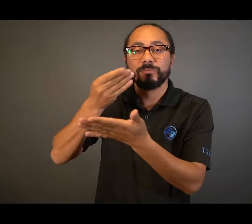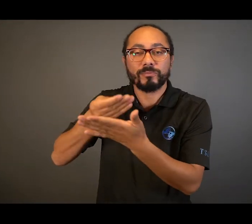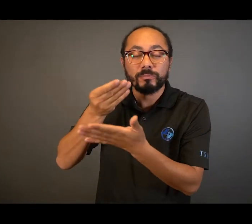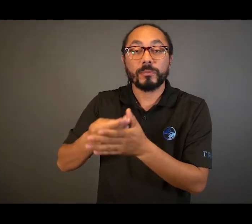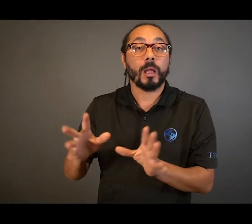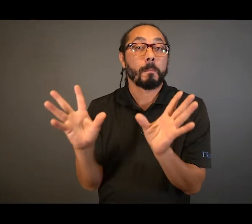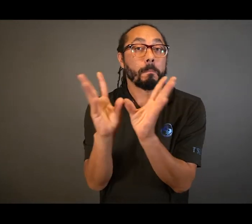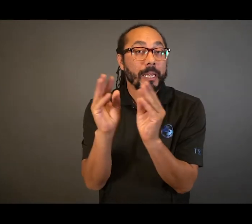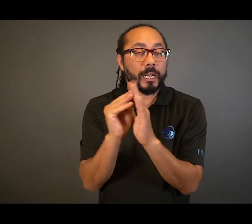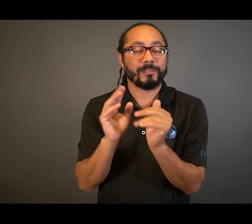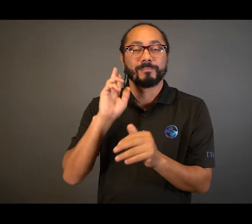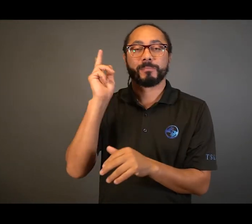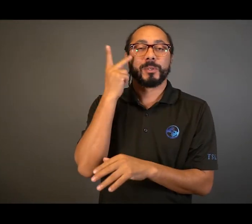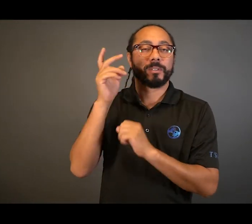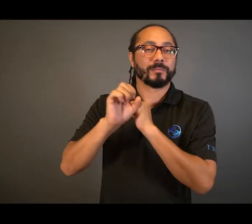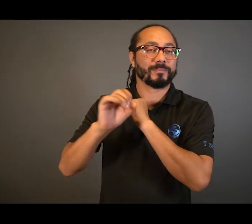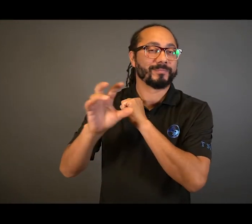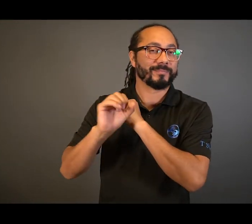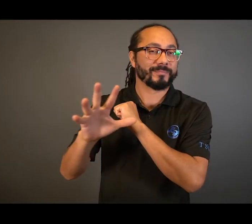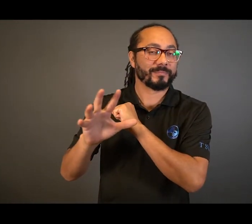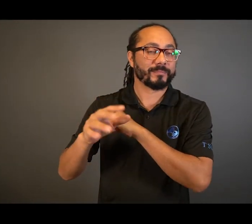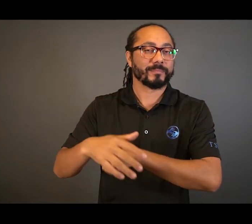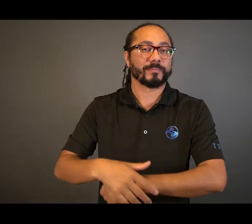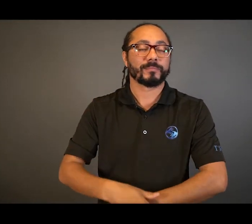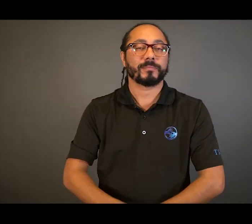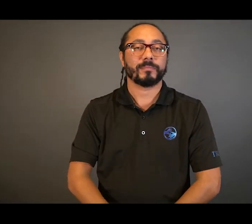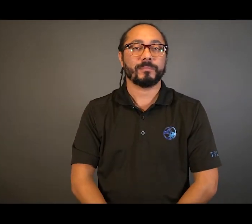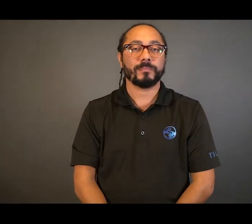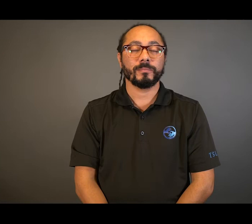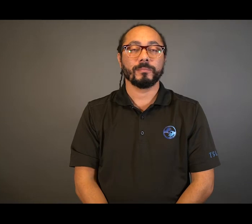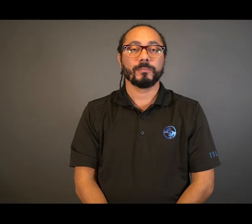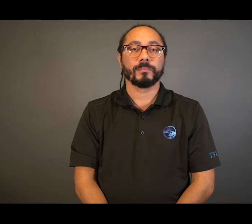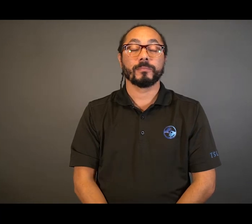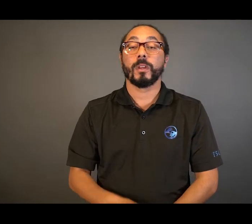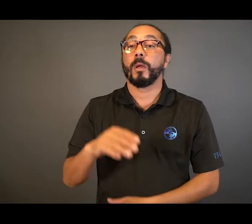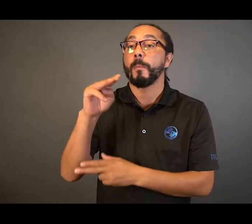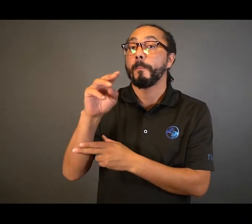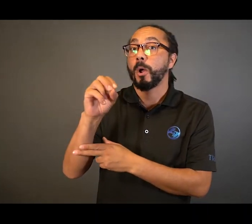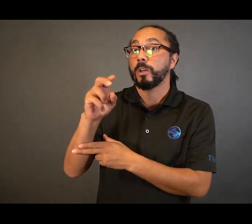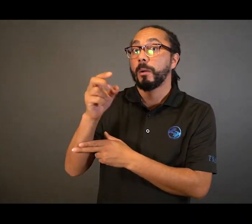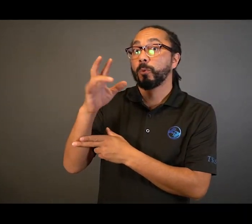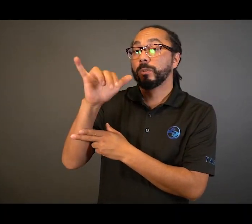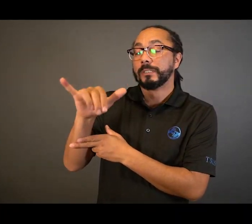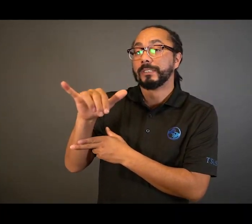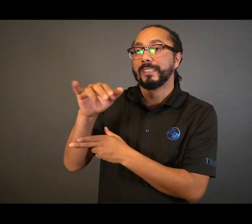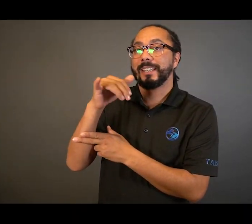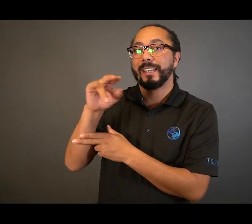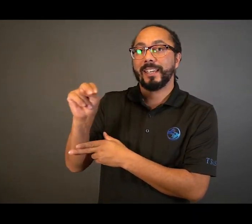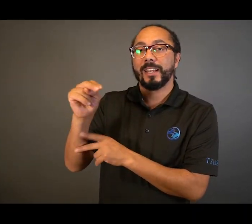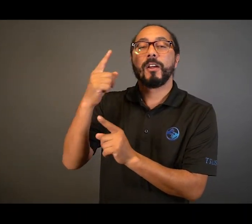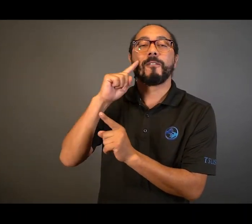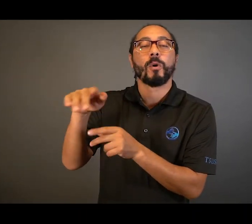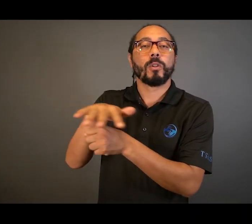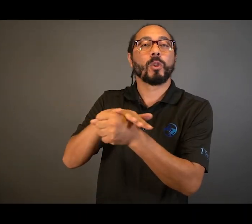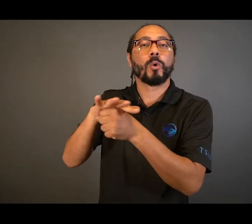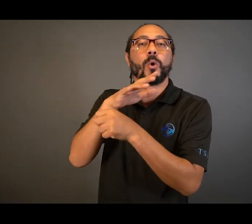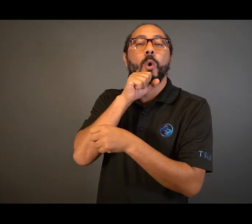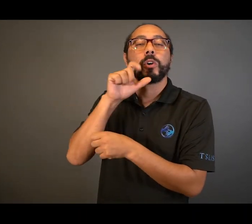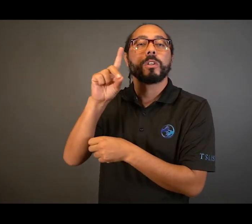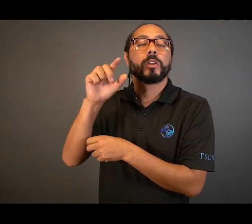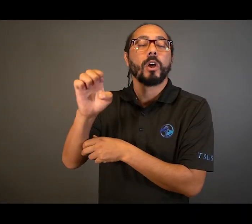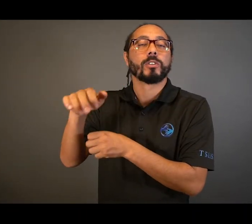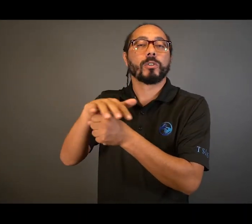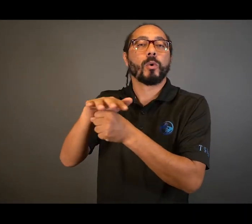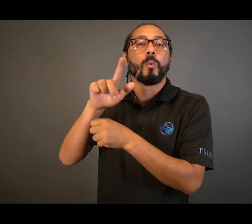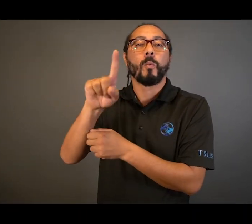fundraising auctions, meetings, and political campaigns. Montgomery's Inn served as the meeting place for the local